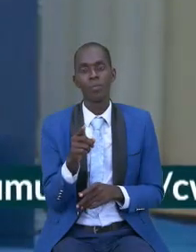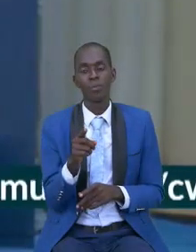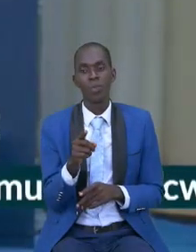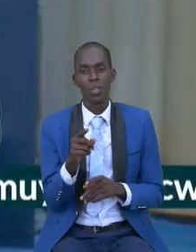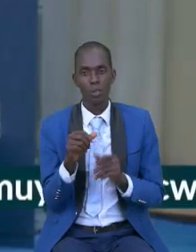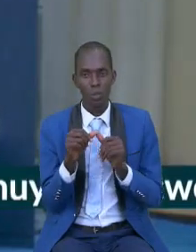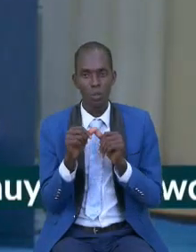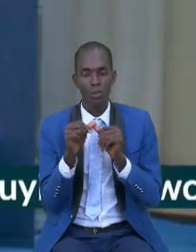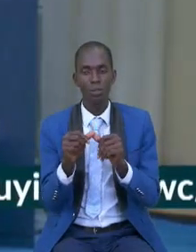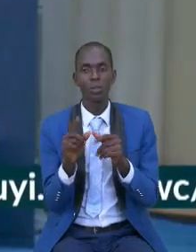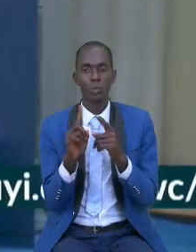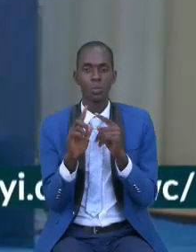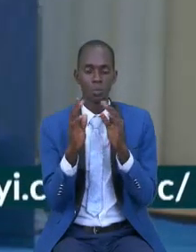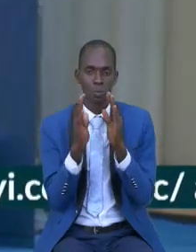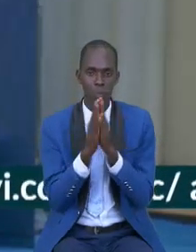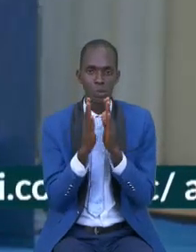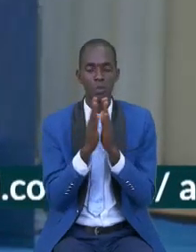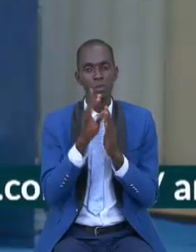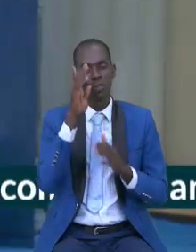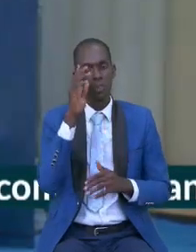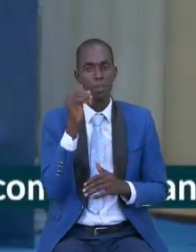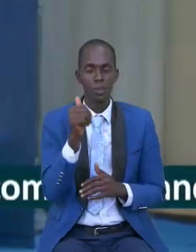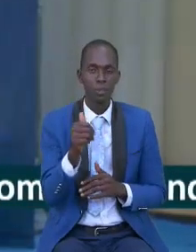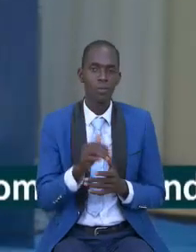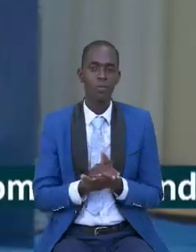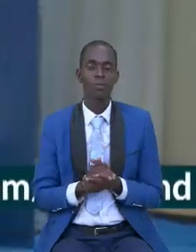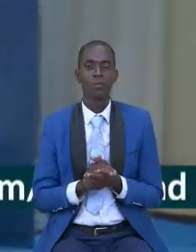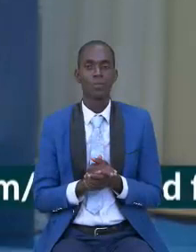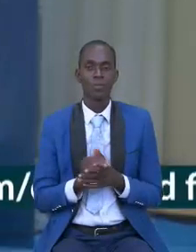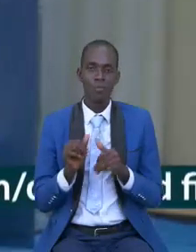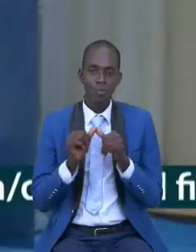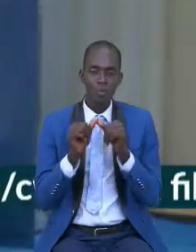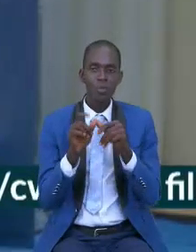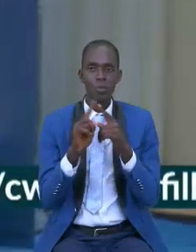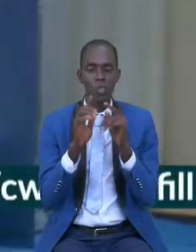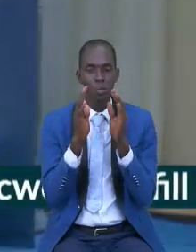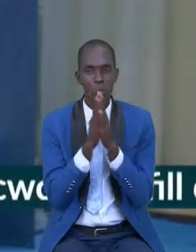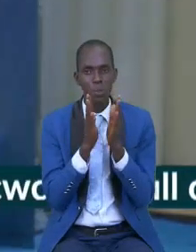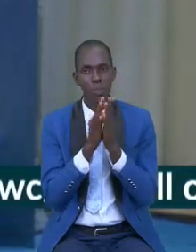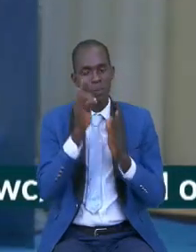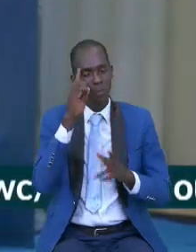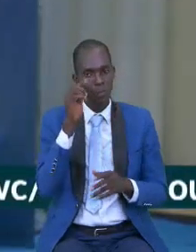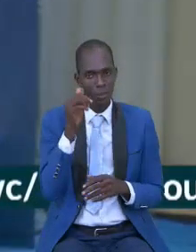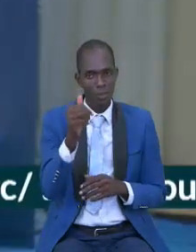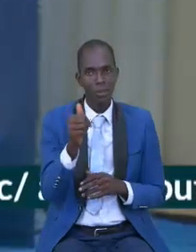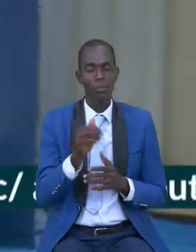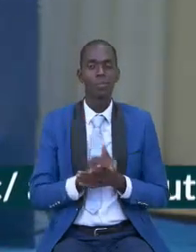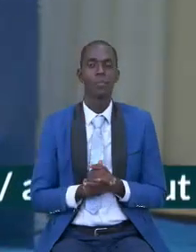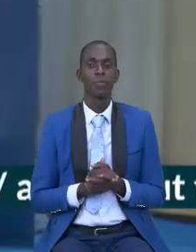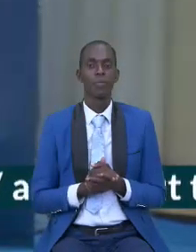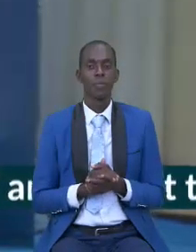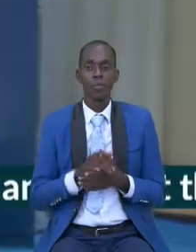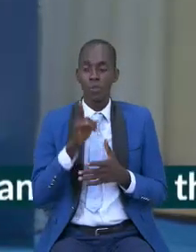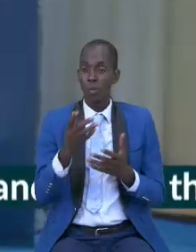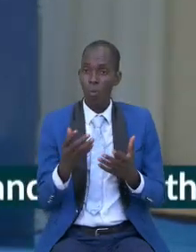counselors, leaders, I'm still waiting for you by my right hand side. If you have